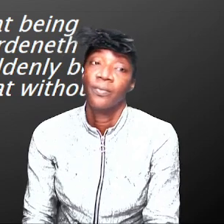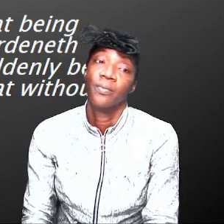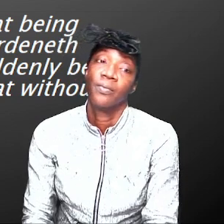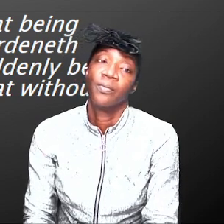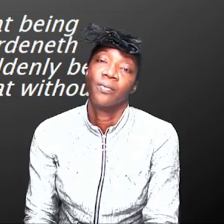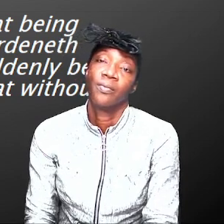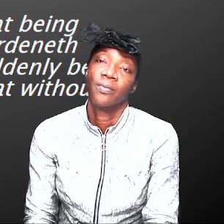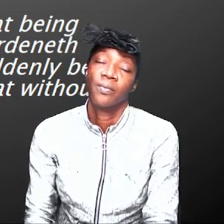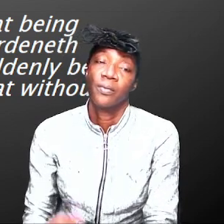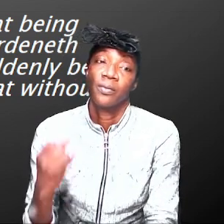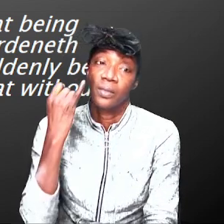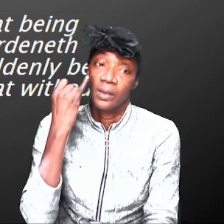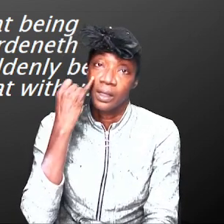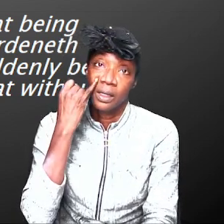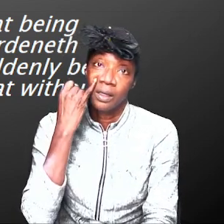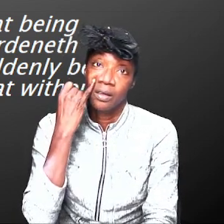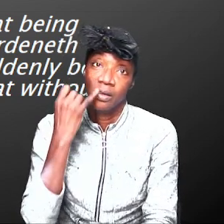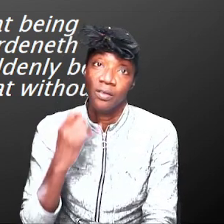if